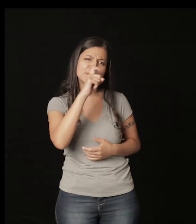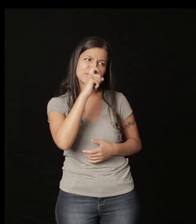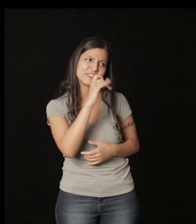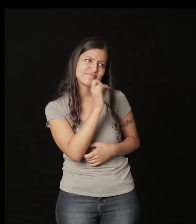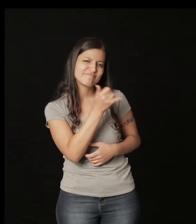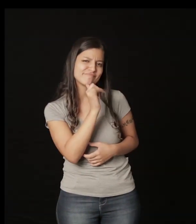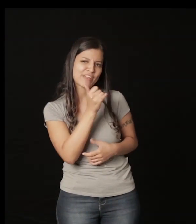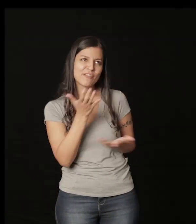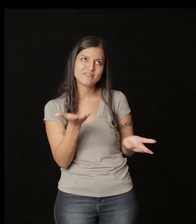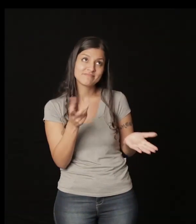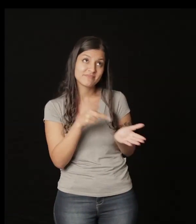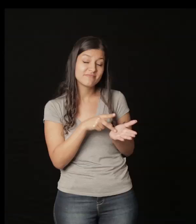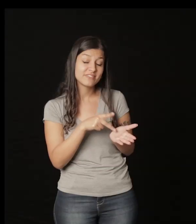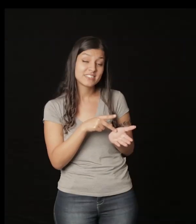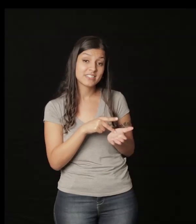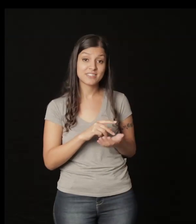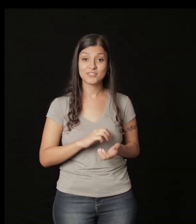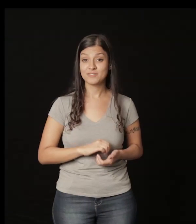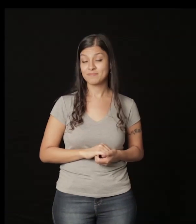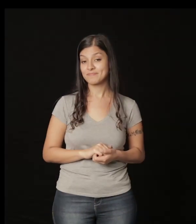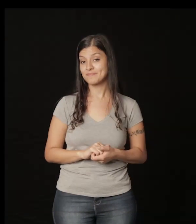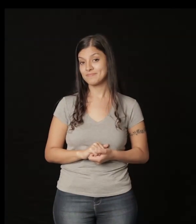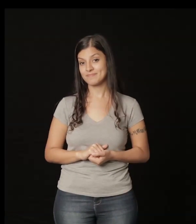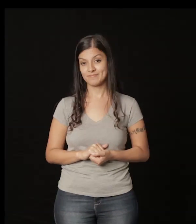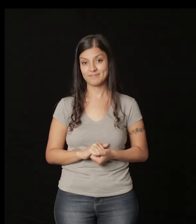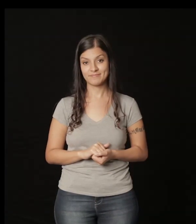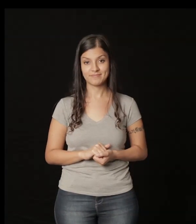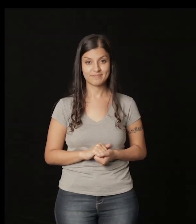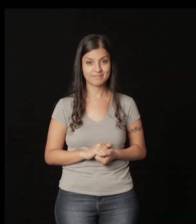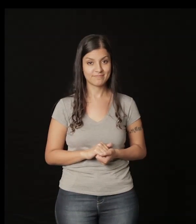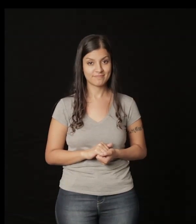We have told a few lies, it's true.